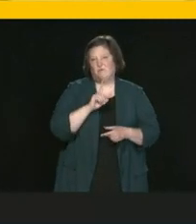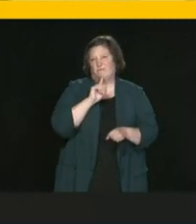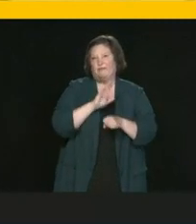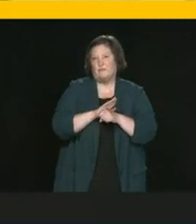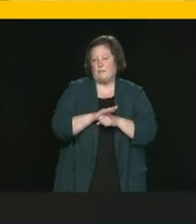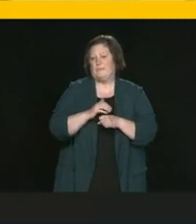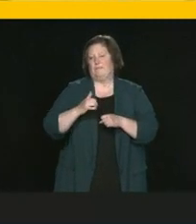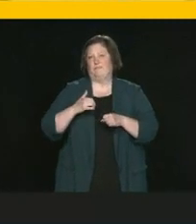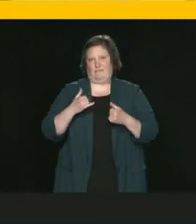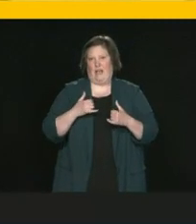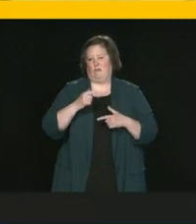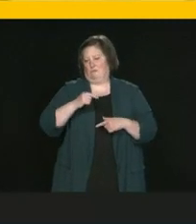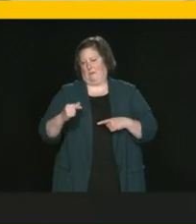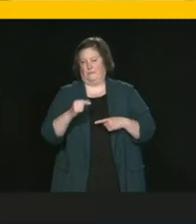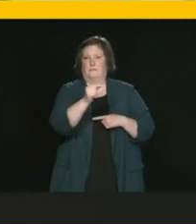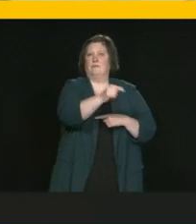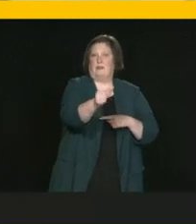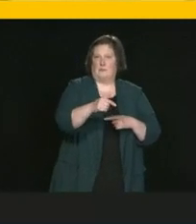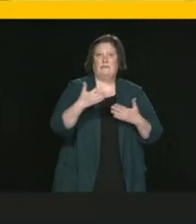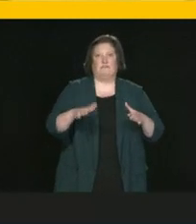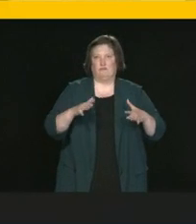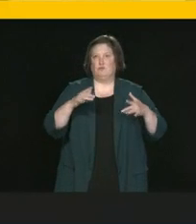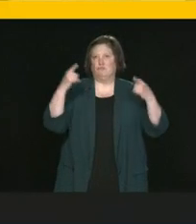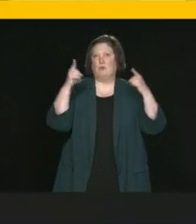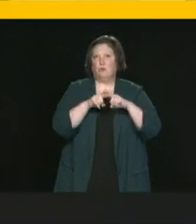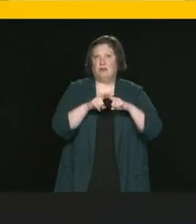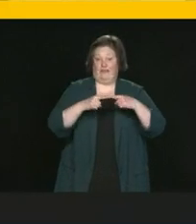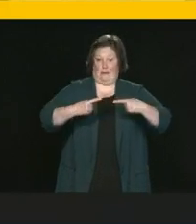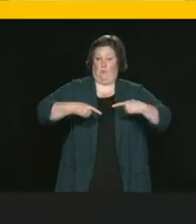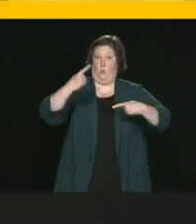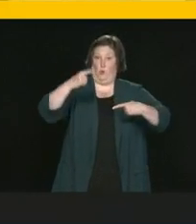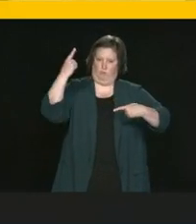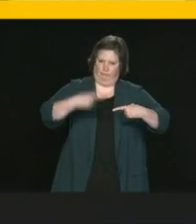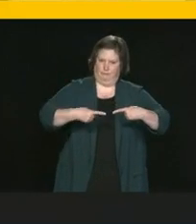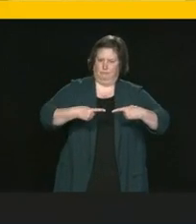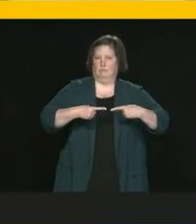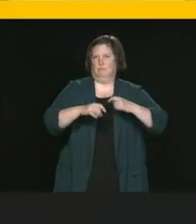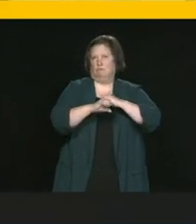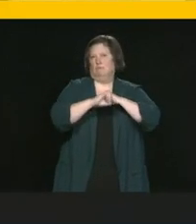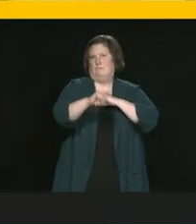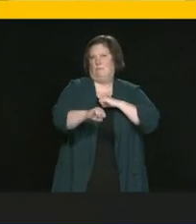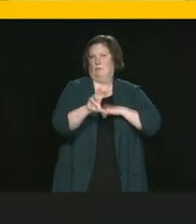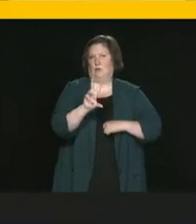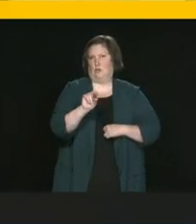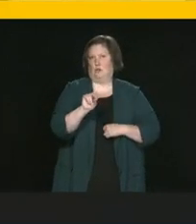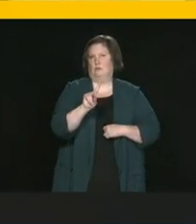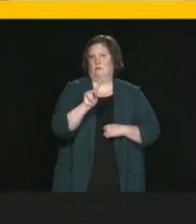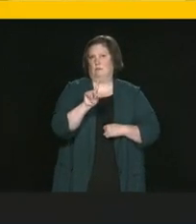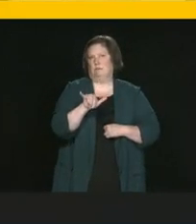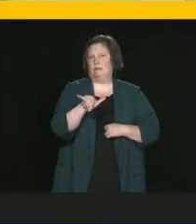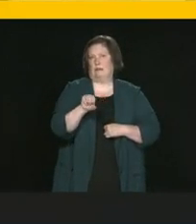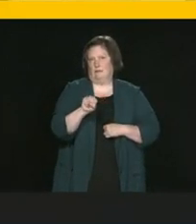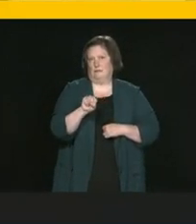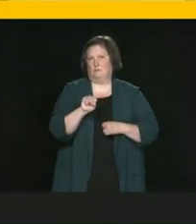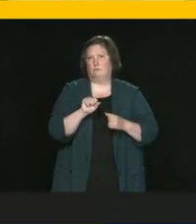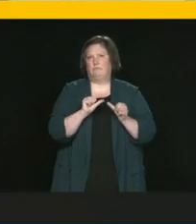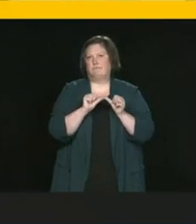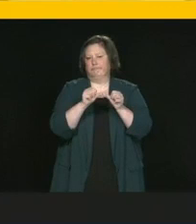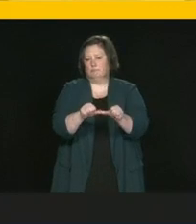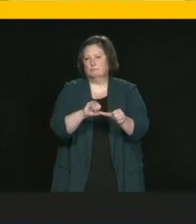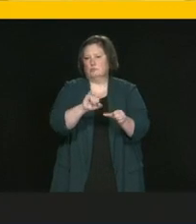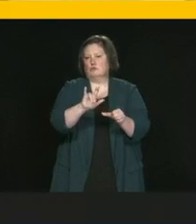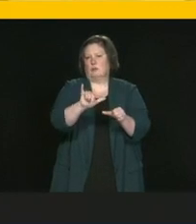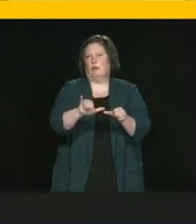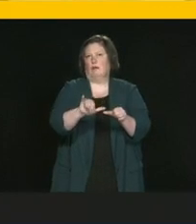that Canada and the United States have agreed to extend by 30 days until July 21st the